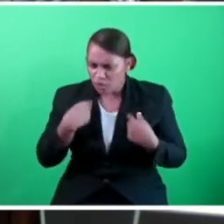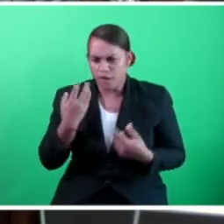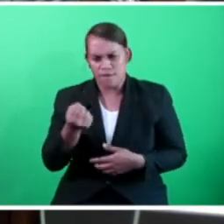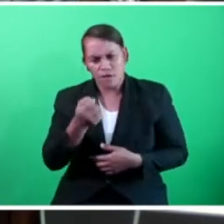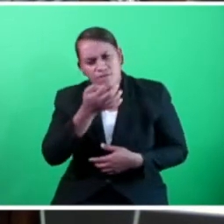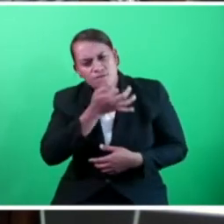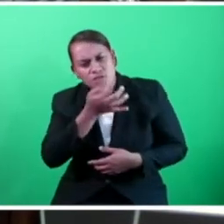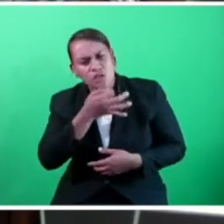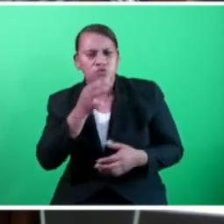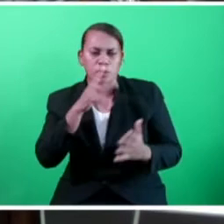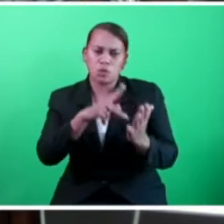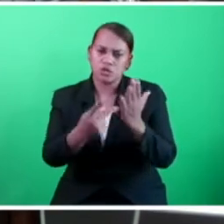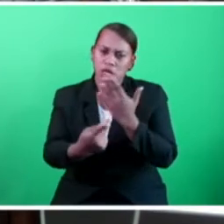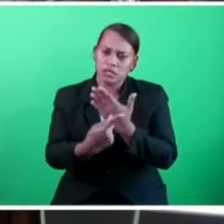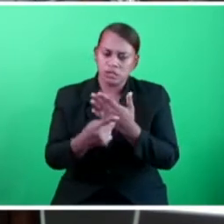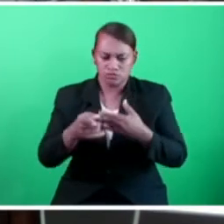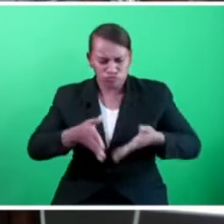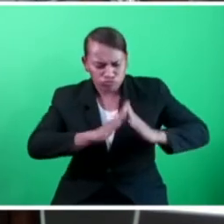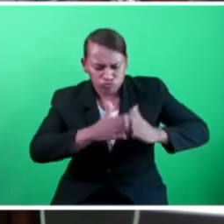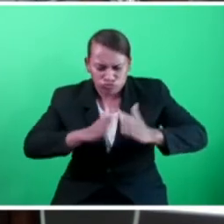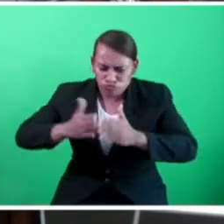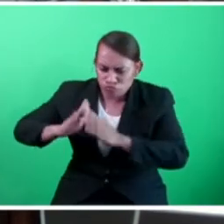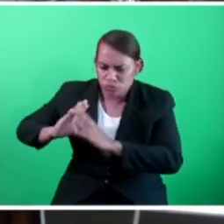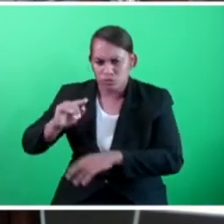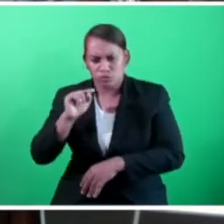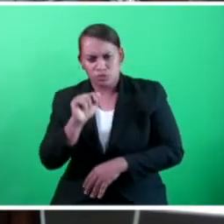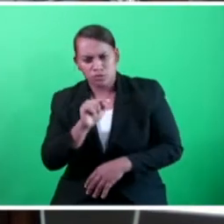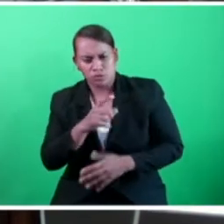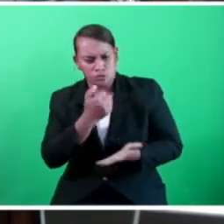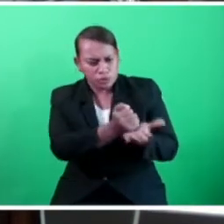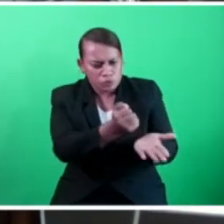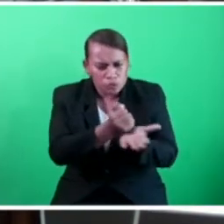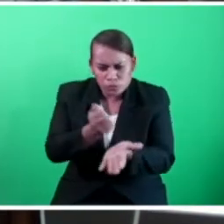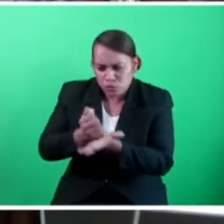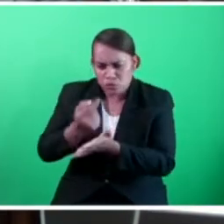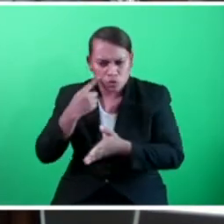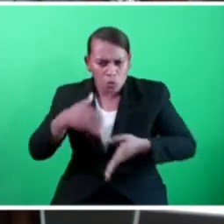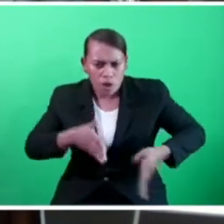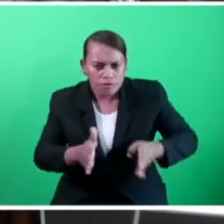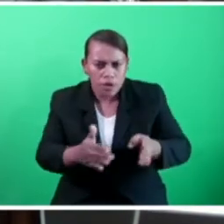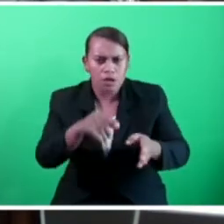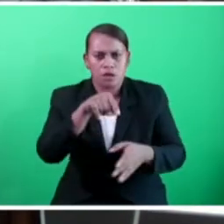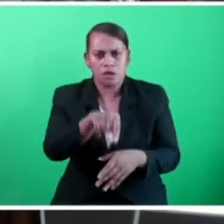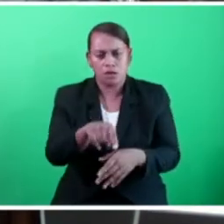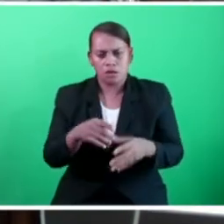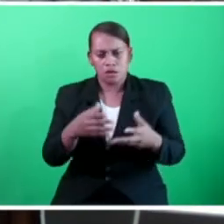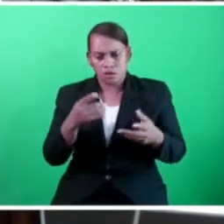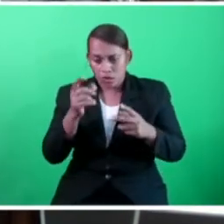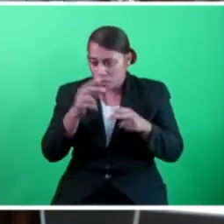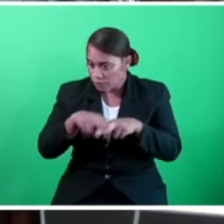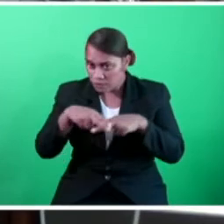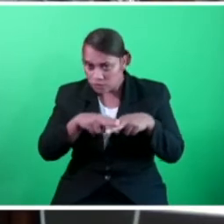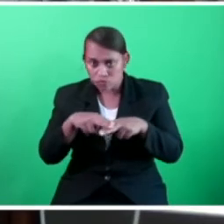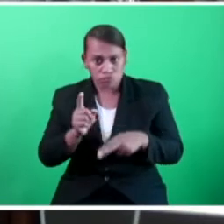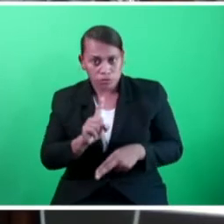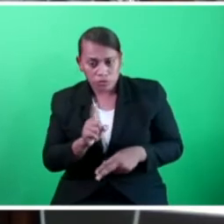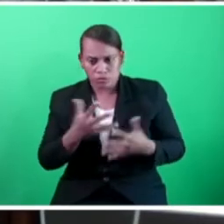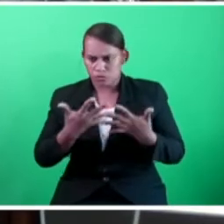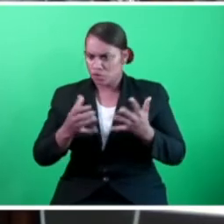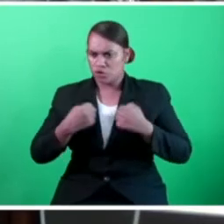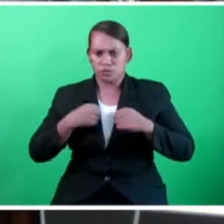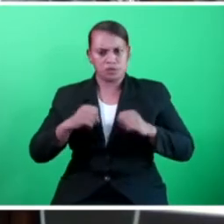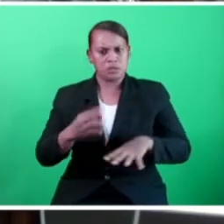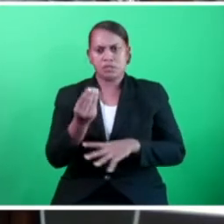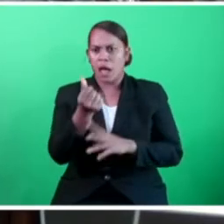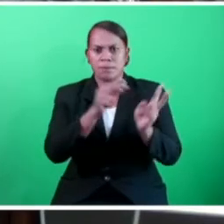waterways around Fiji. The following projects have been completed through the Ministry. Navaivotu village in